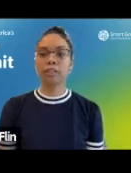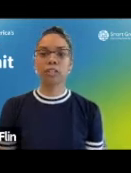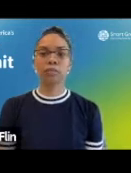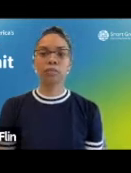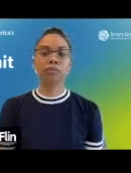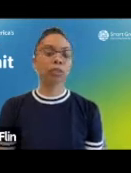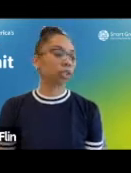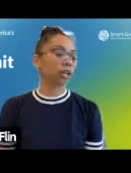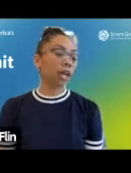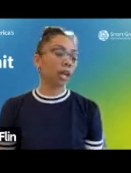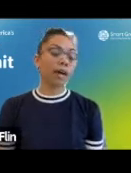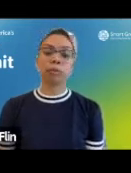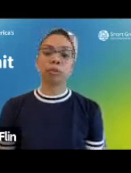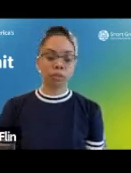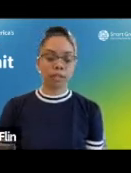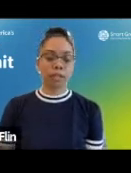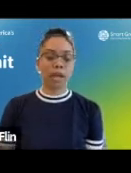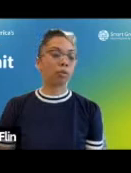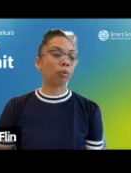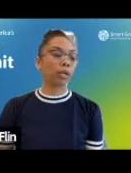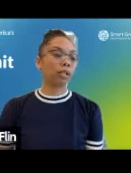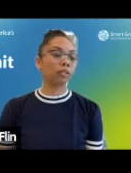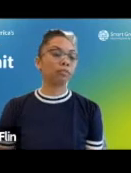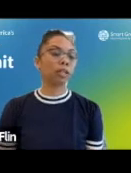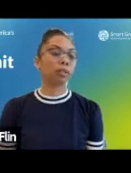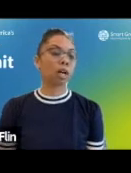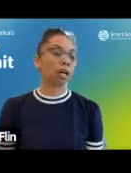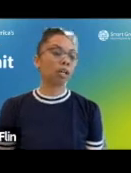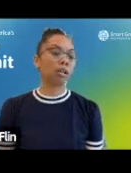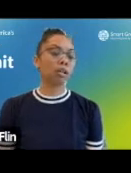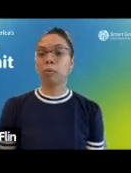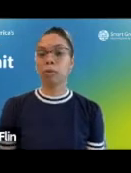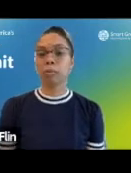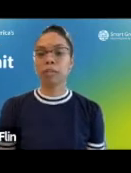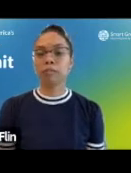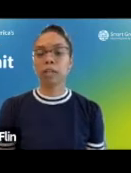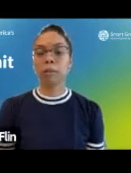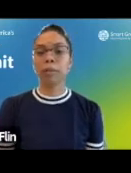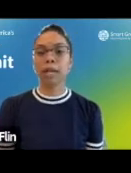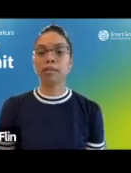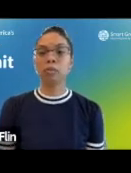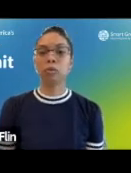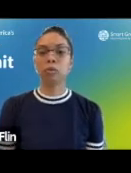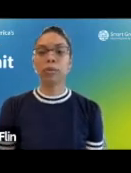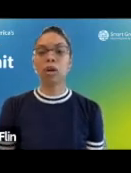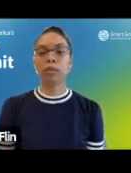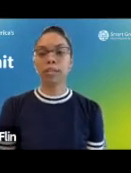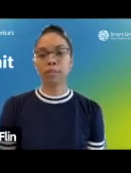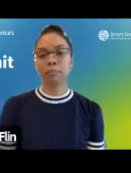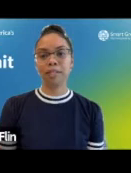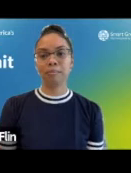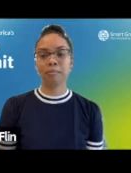creating that vision for the future. And that was really how we developed our equitable development plan, or what we